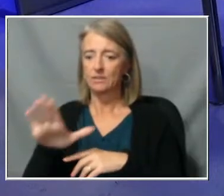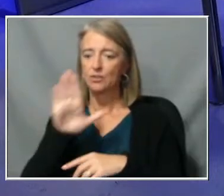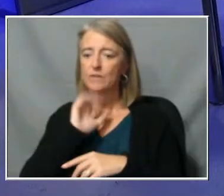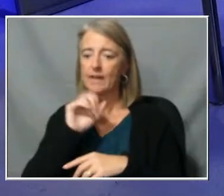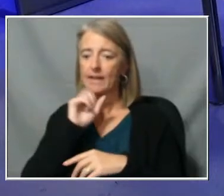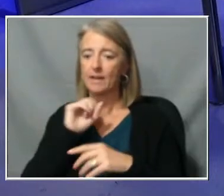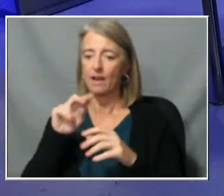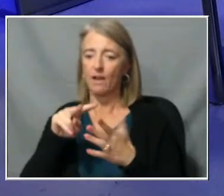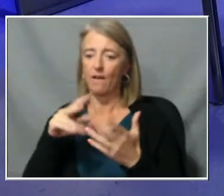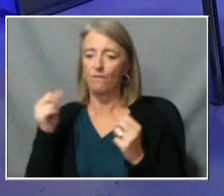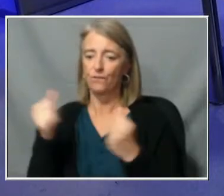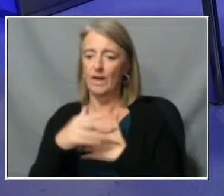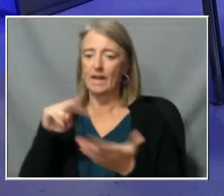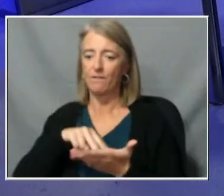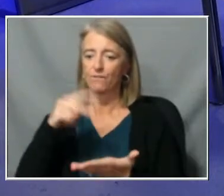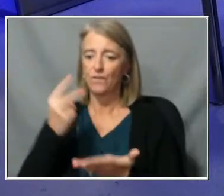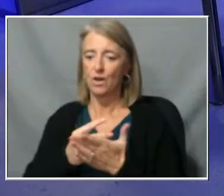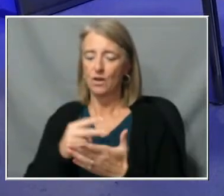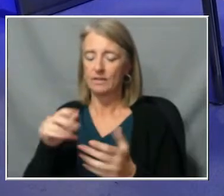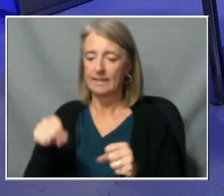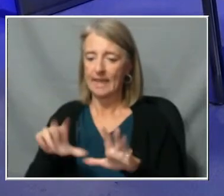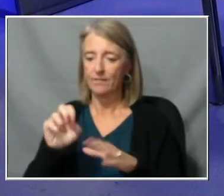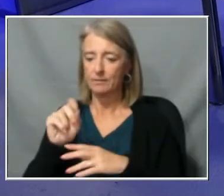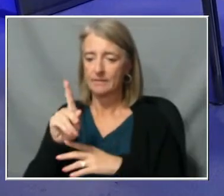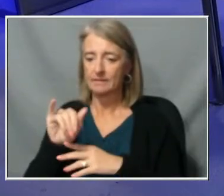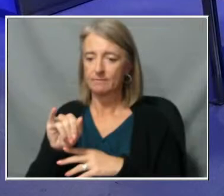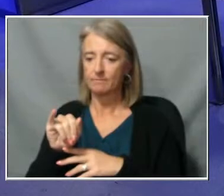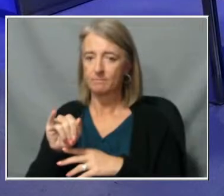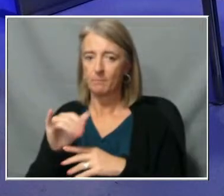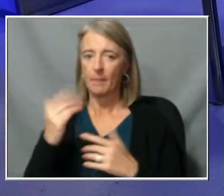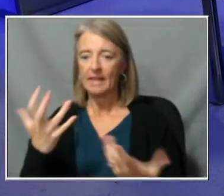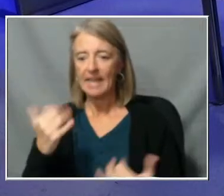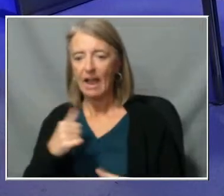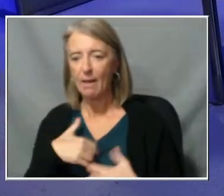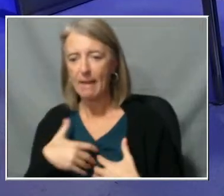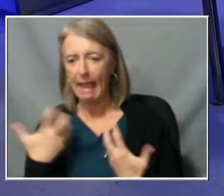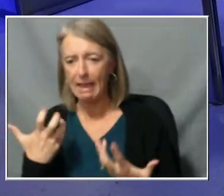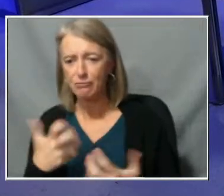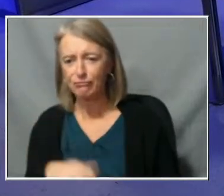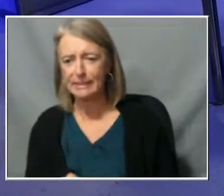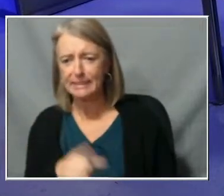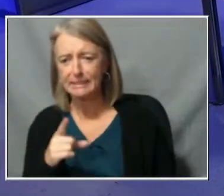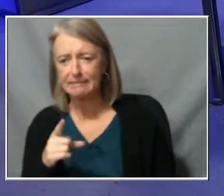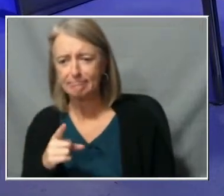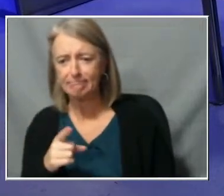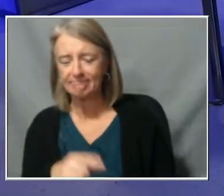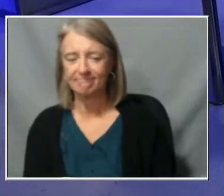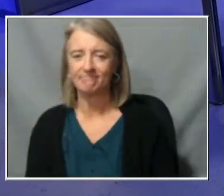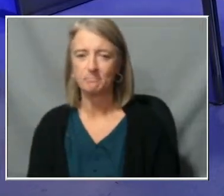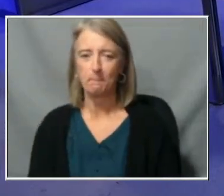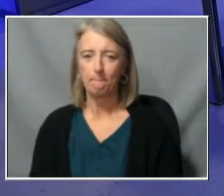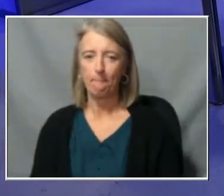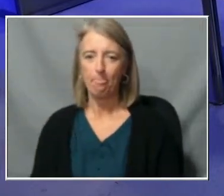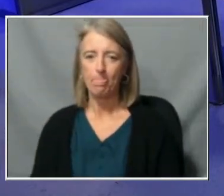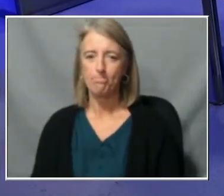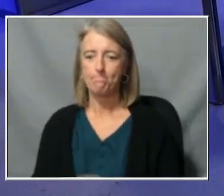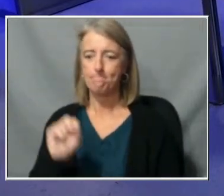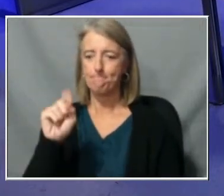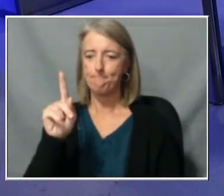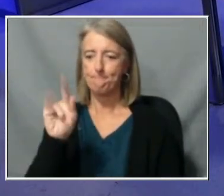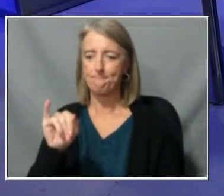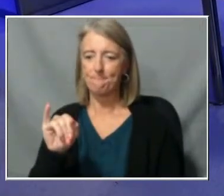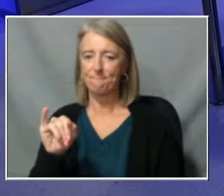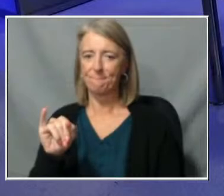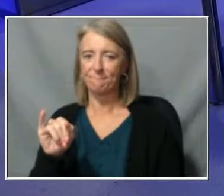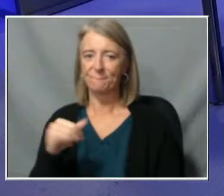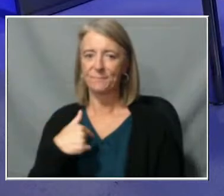to fall. Now you're just making me angry. It's like, are you on skis? I'm going skiing